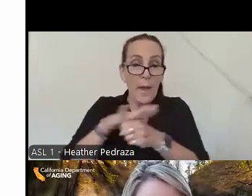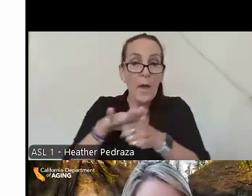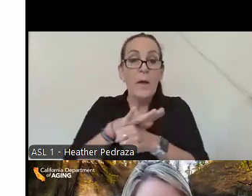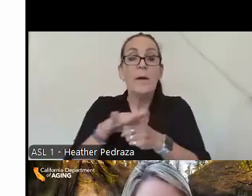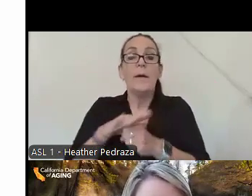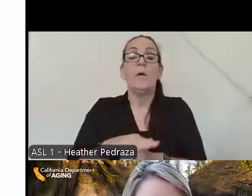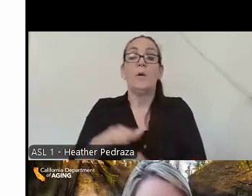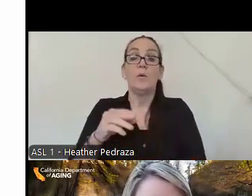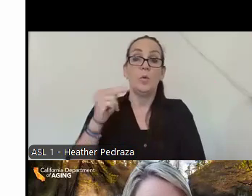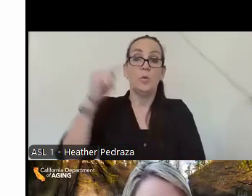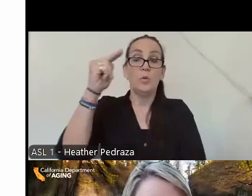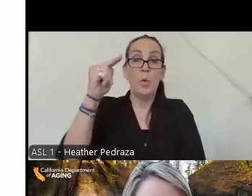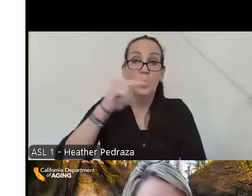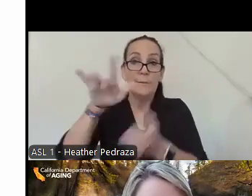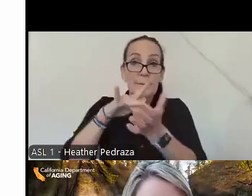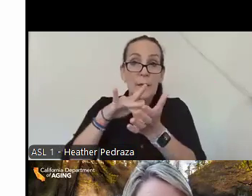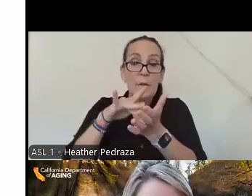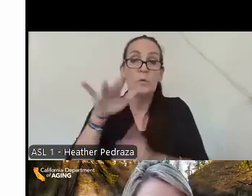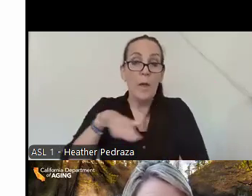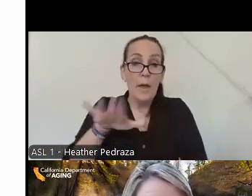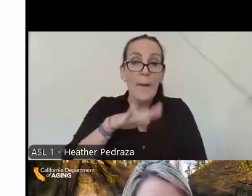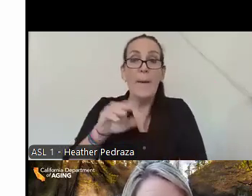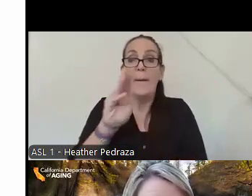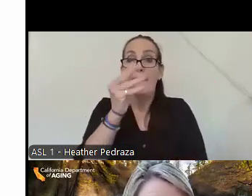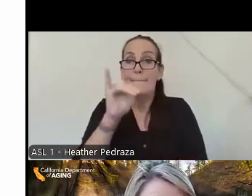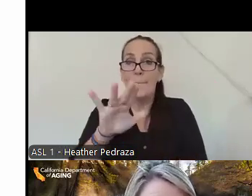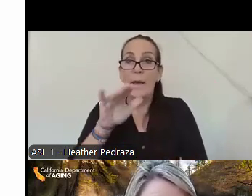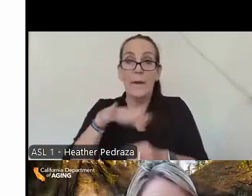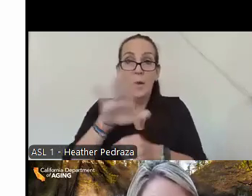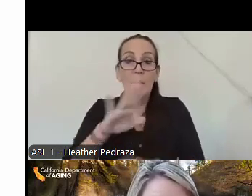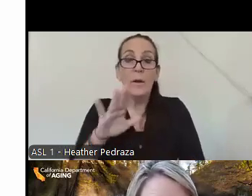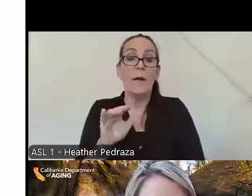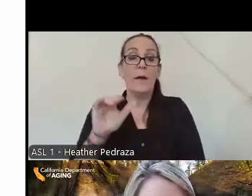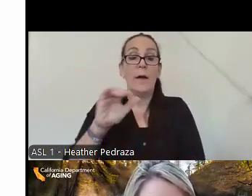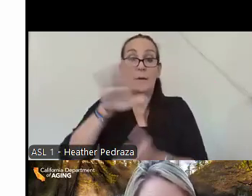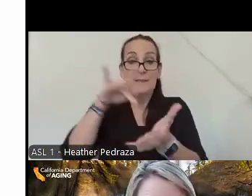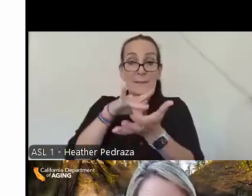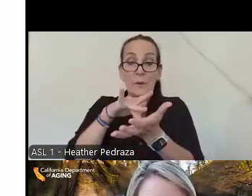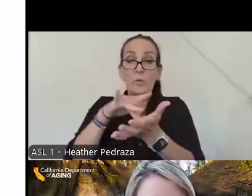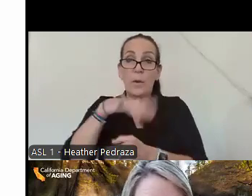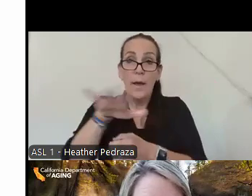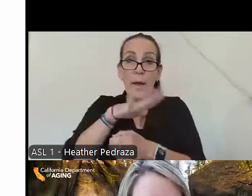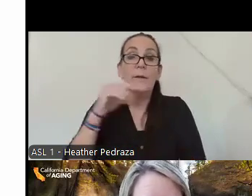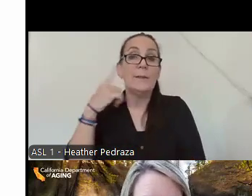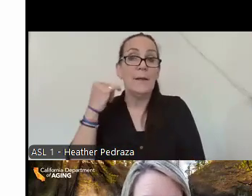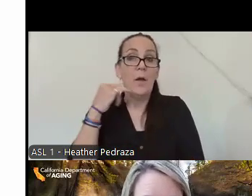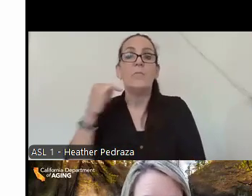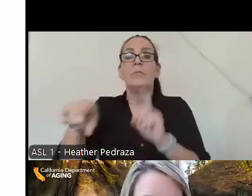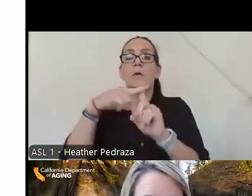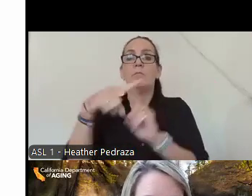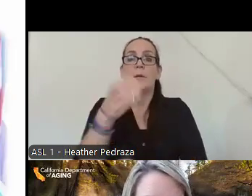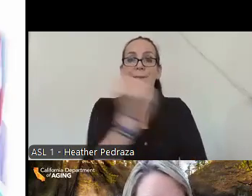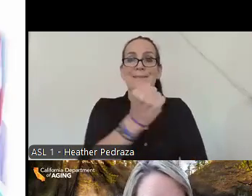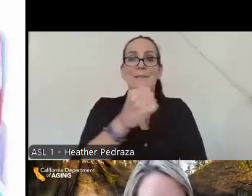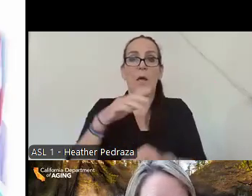central region, our inland desert region, the central region of California, and the South Coast. Next slide,